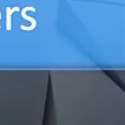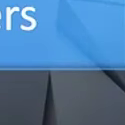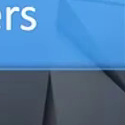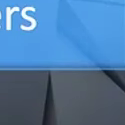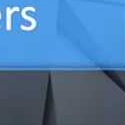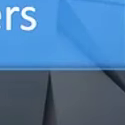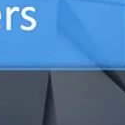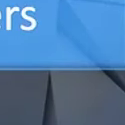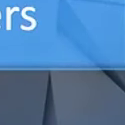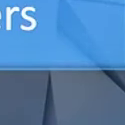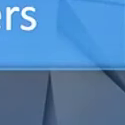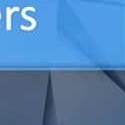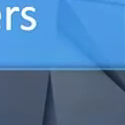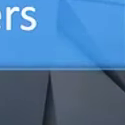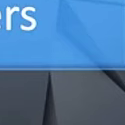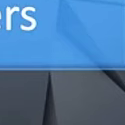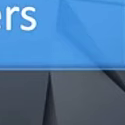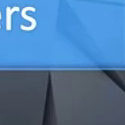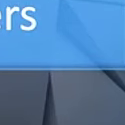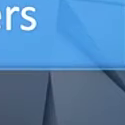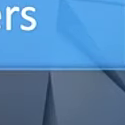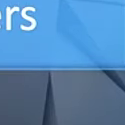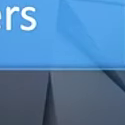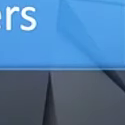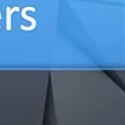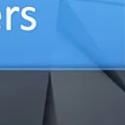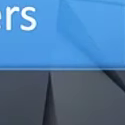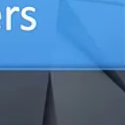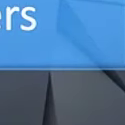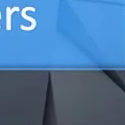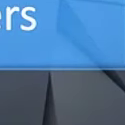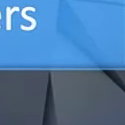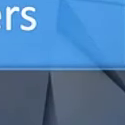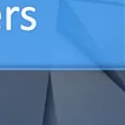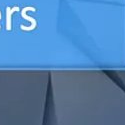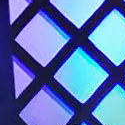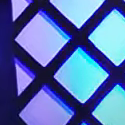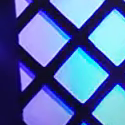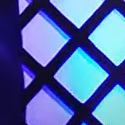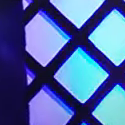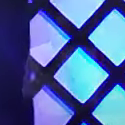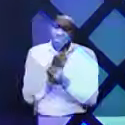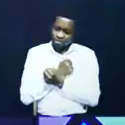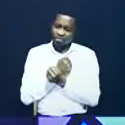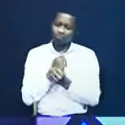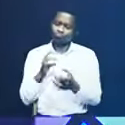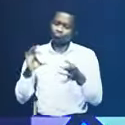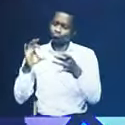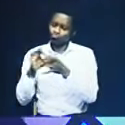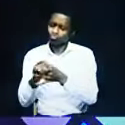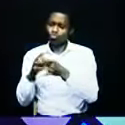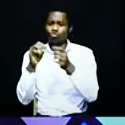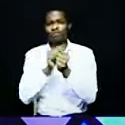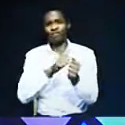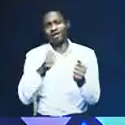believer, say we GD ni love to be in the assembly of the brethren. Do say we be a Christopher